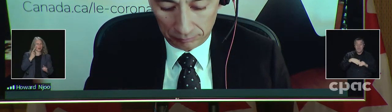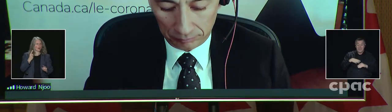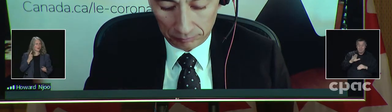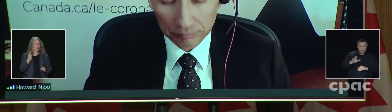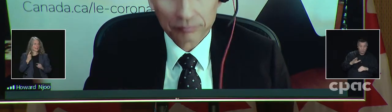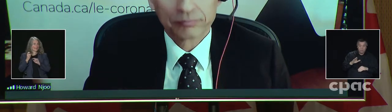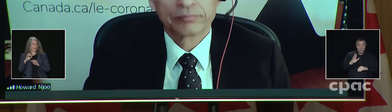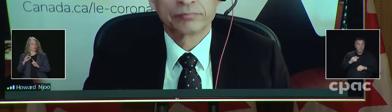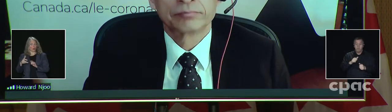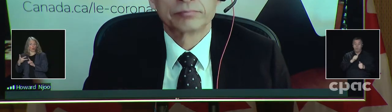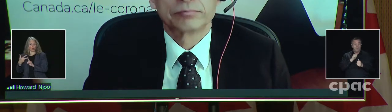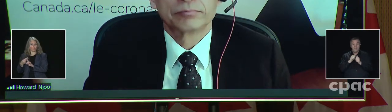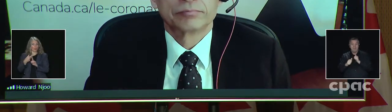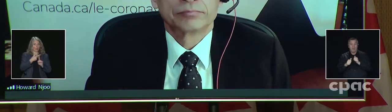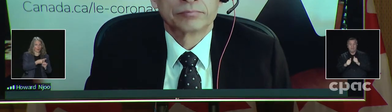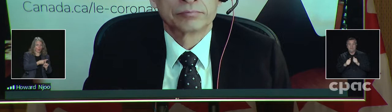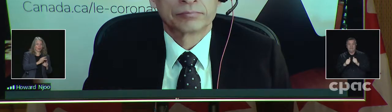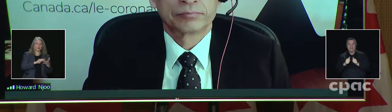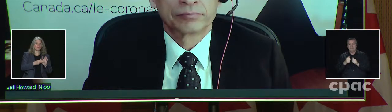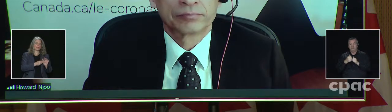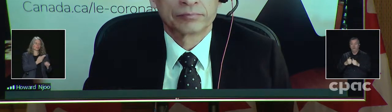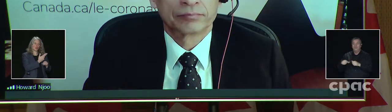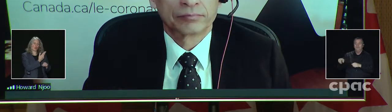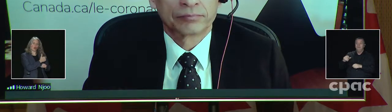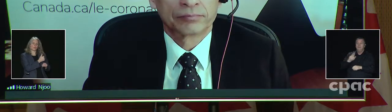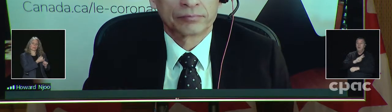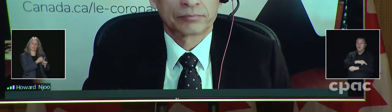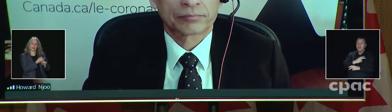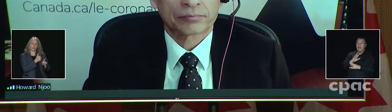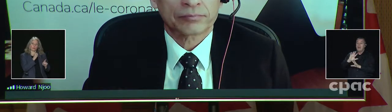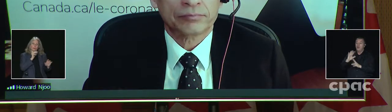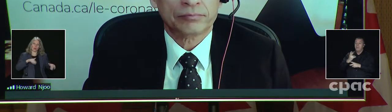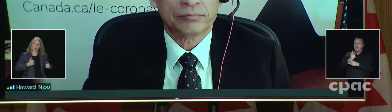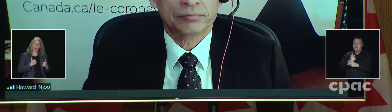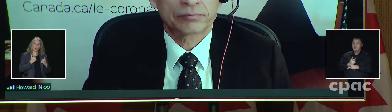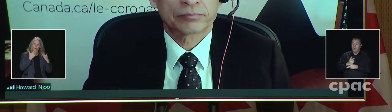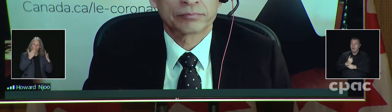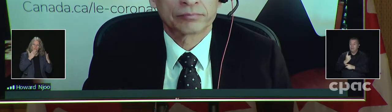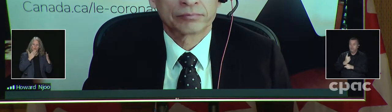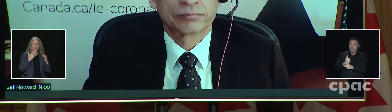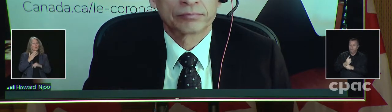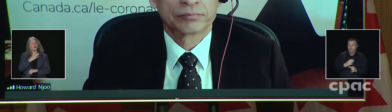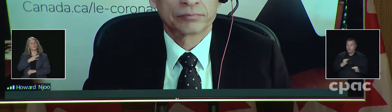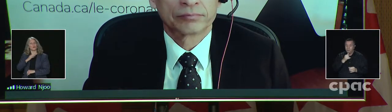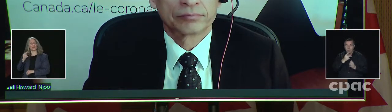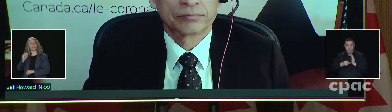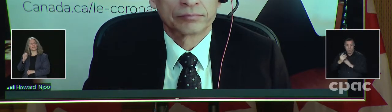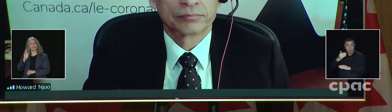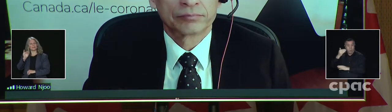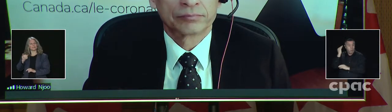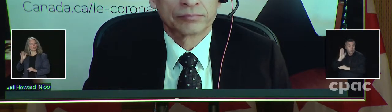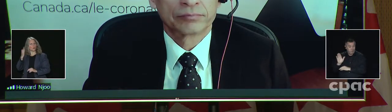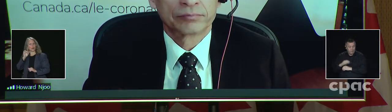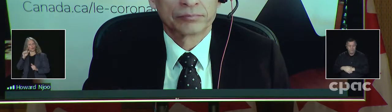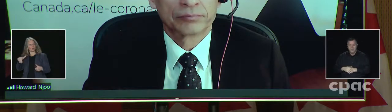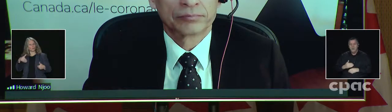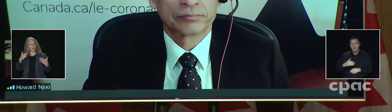Why is NACI not giving a strong recommendation that all 18 plus be eligible for boosters right